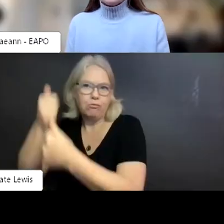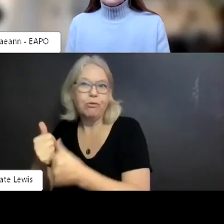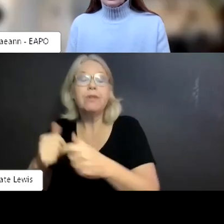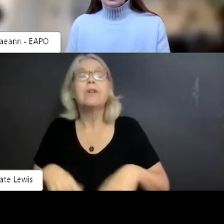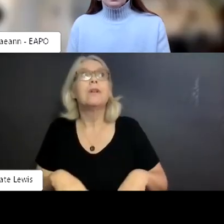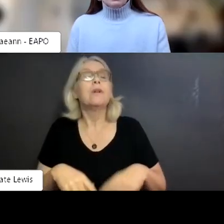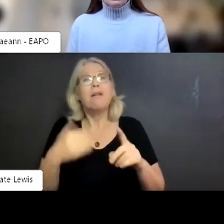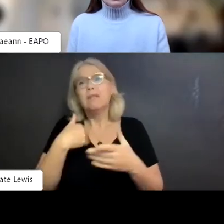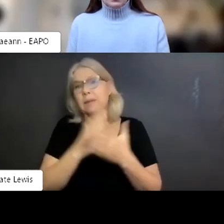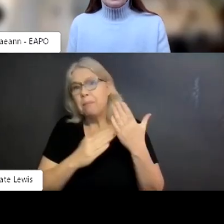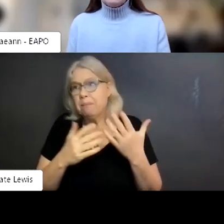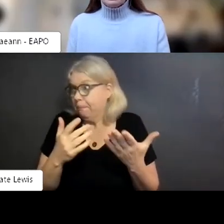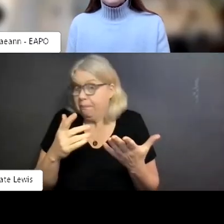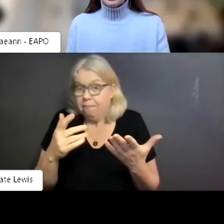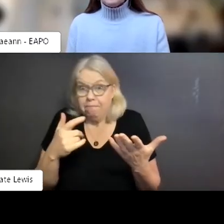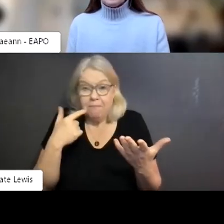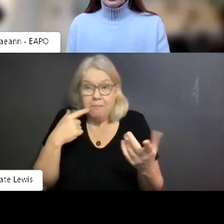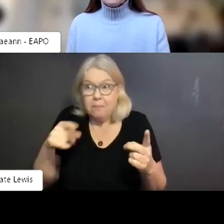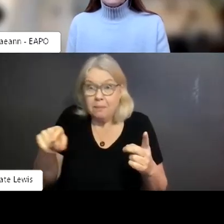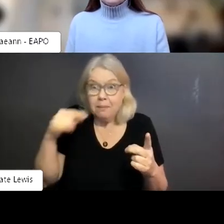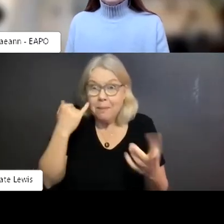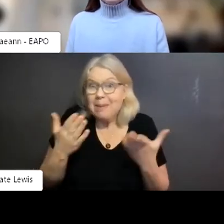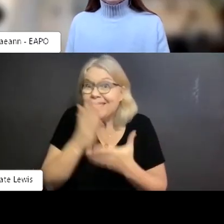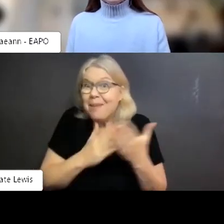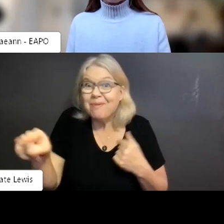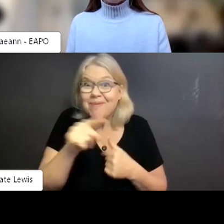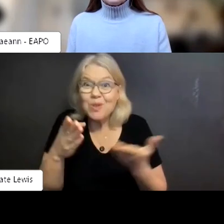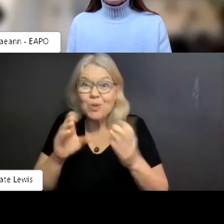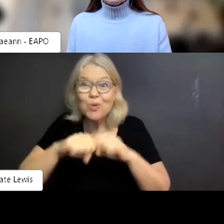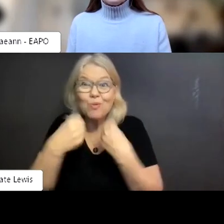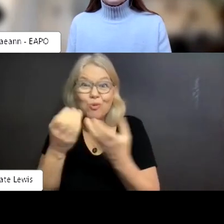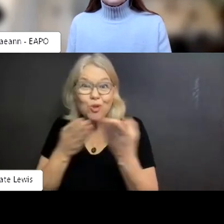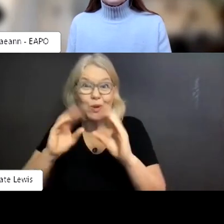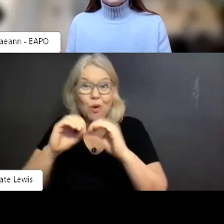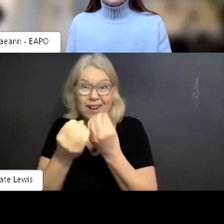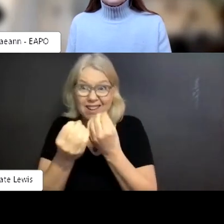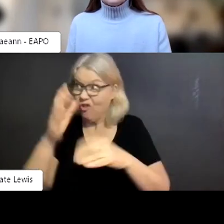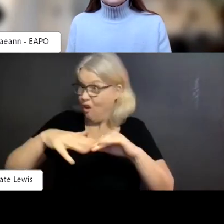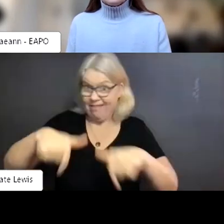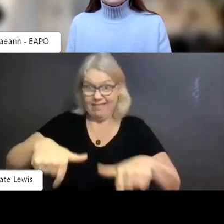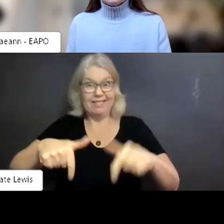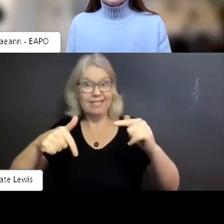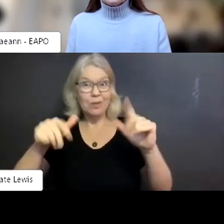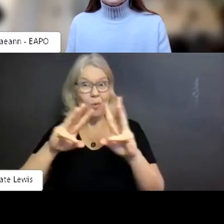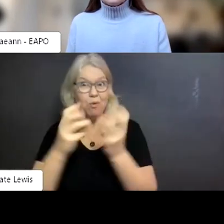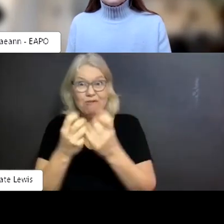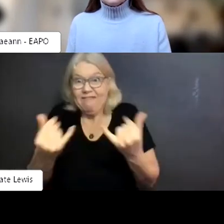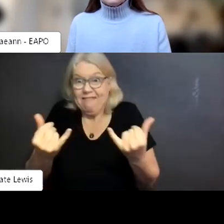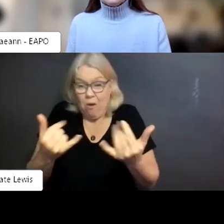in this call. So feel free to pop those in the chat. But Egale does not at this time, but our